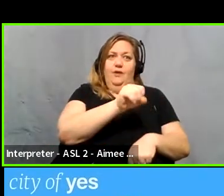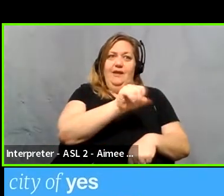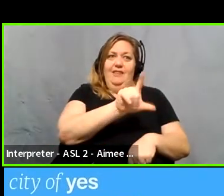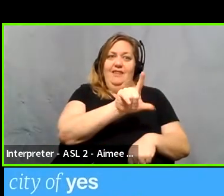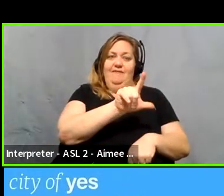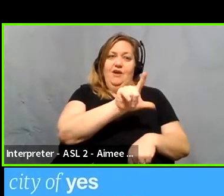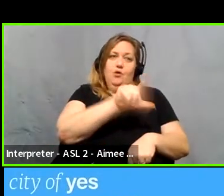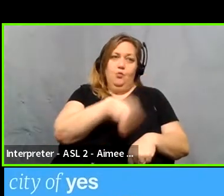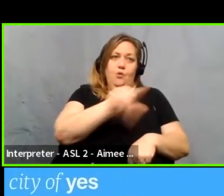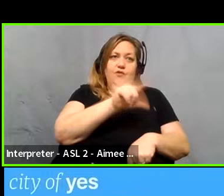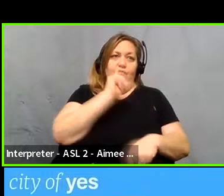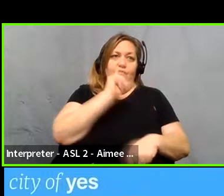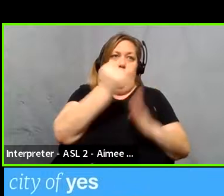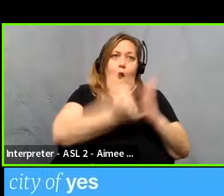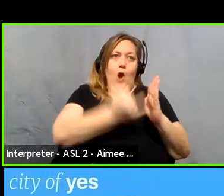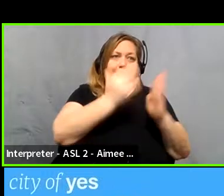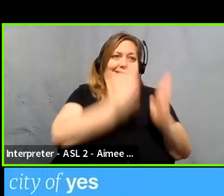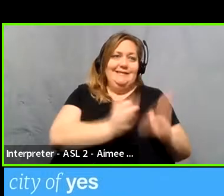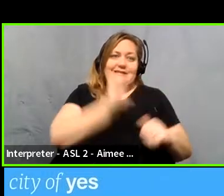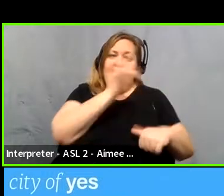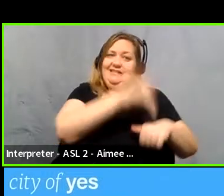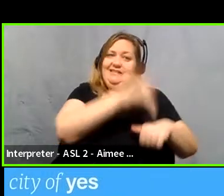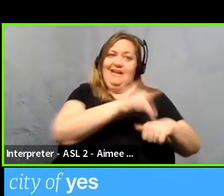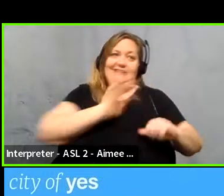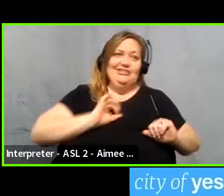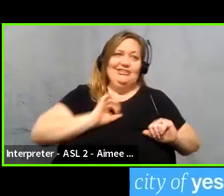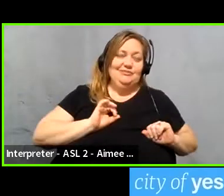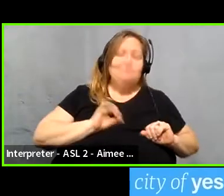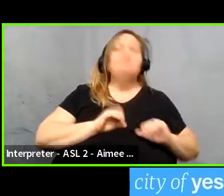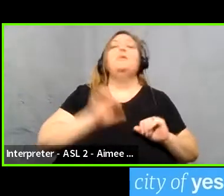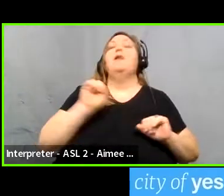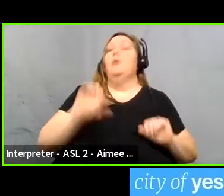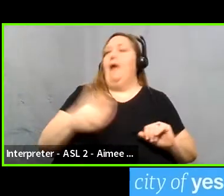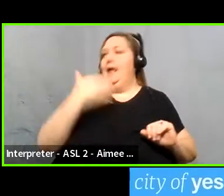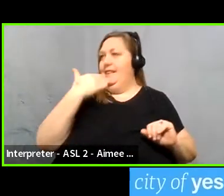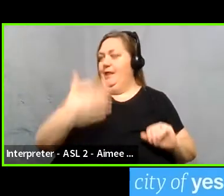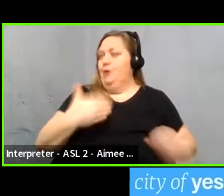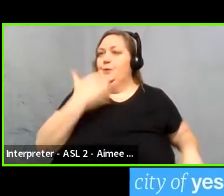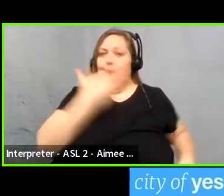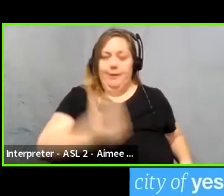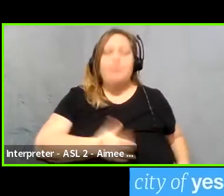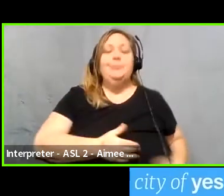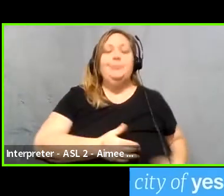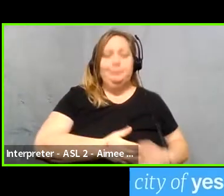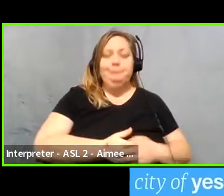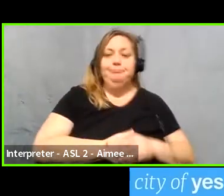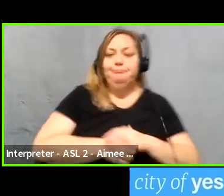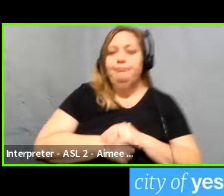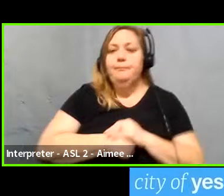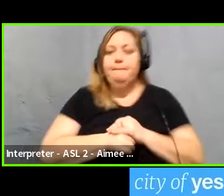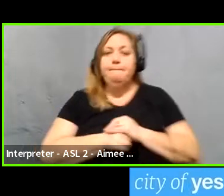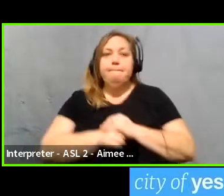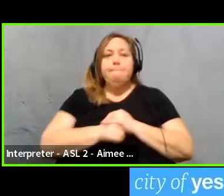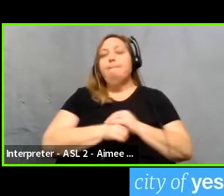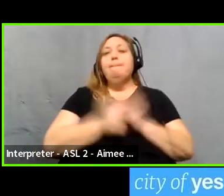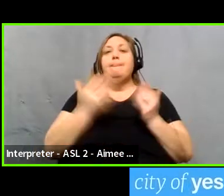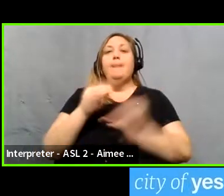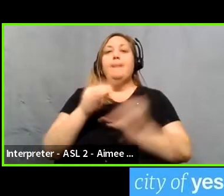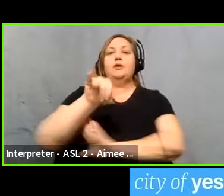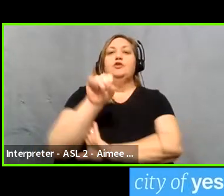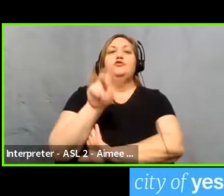Thank you. Thank you. Okay. If, um, we could go to Joanne.